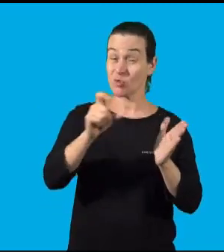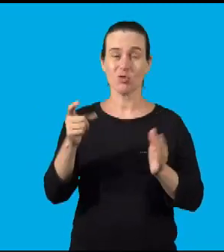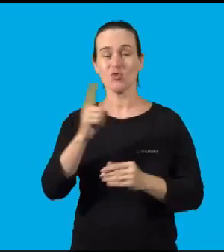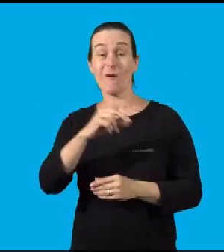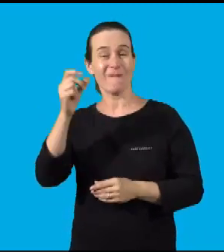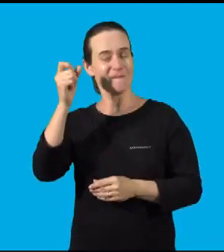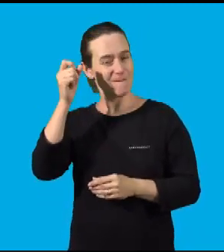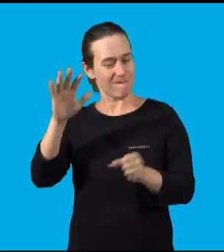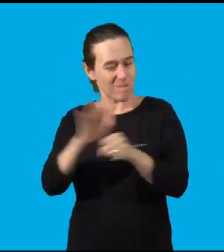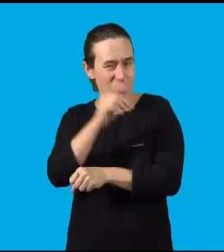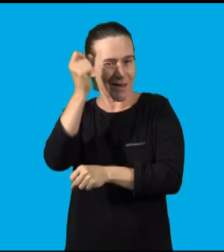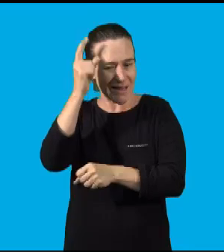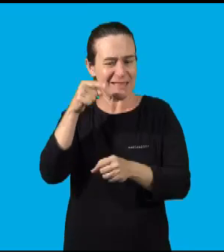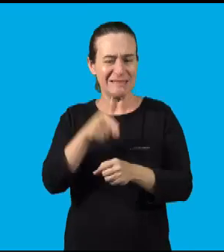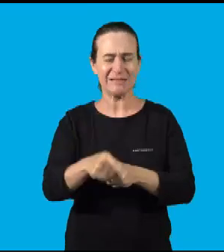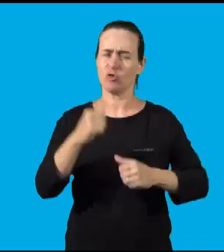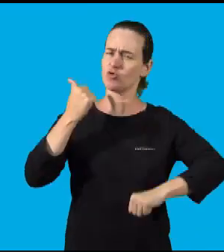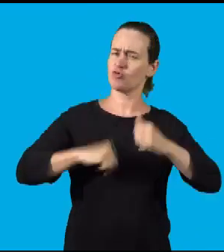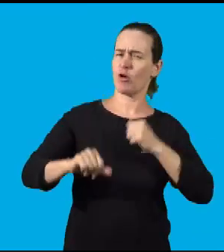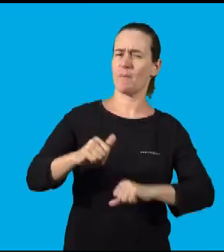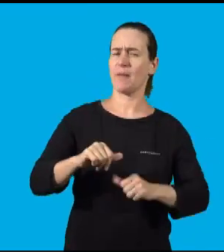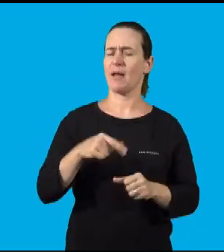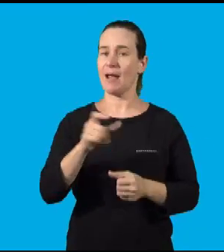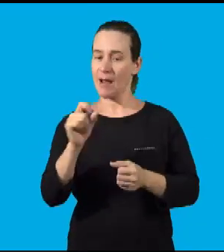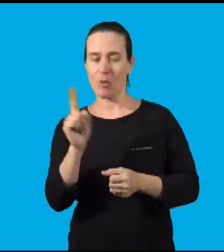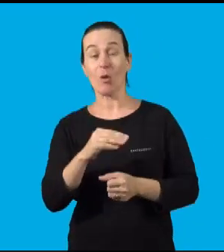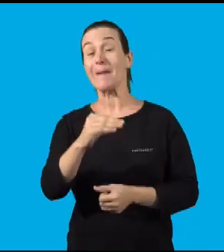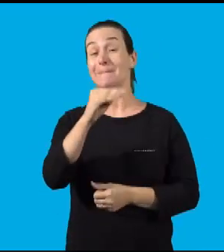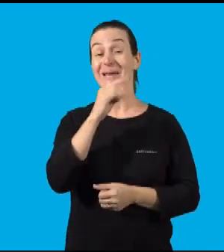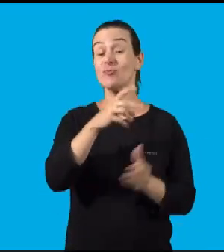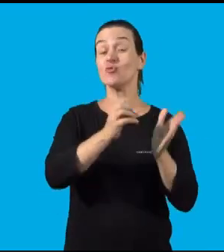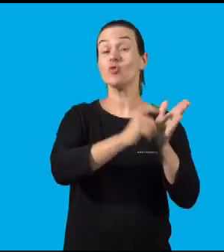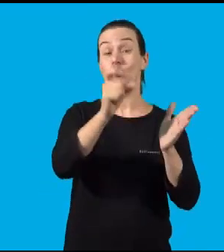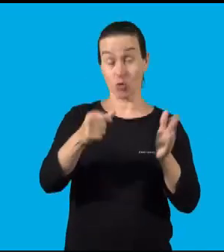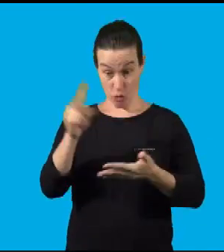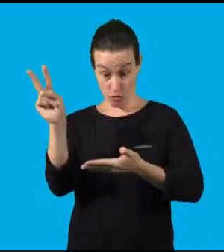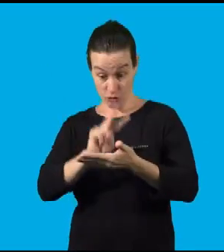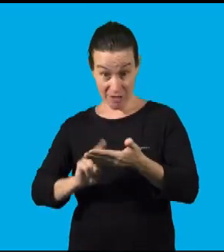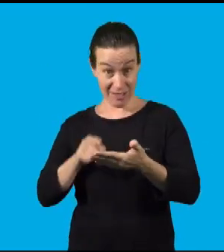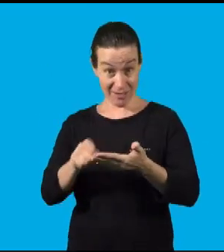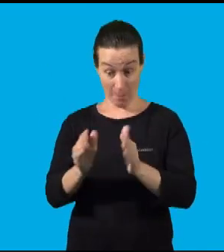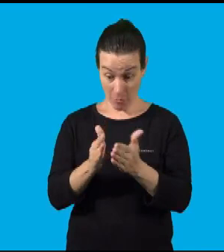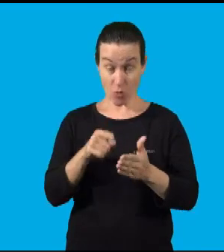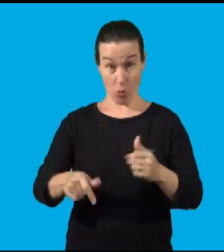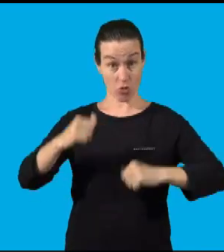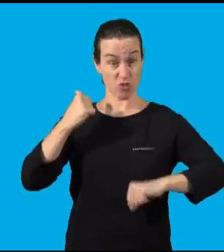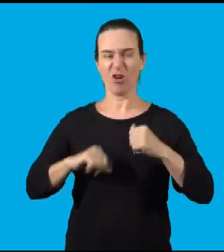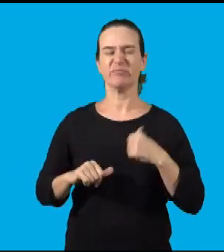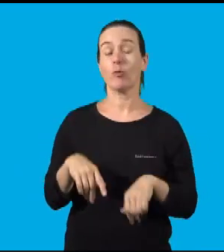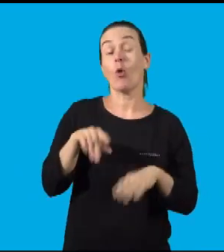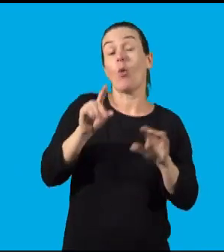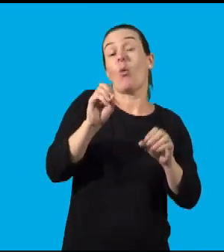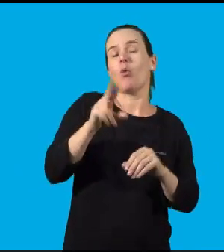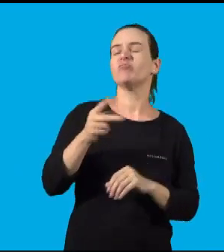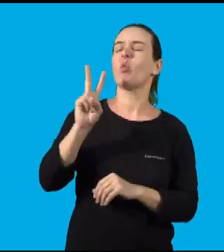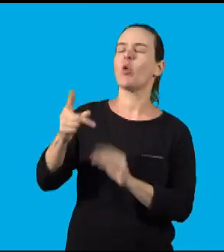and characters were incorrectly identified. This would suggest that candidates had not read the prescribed texts, or they